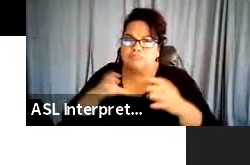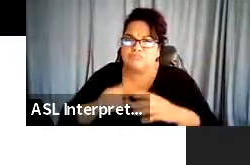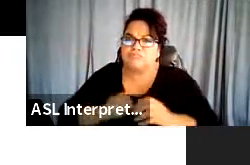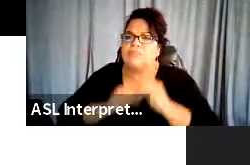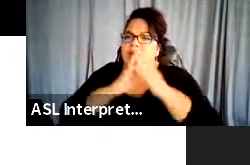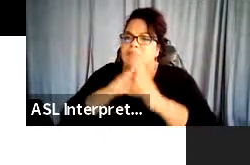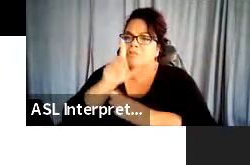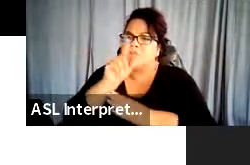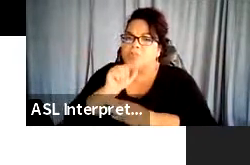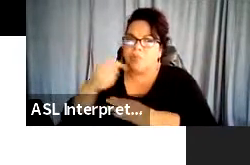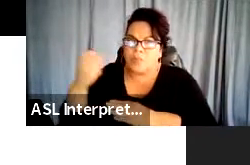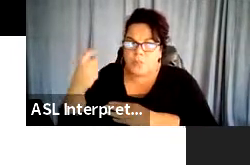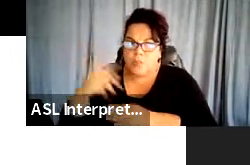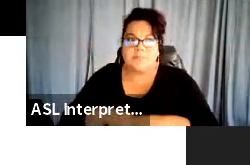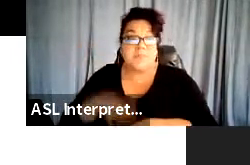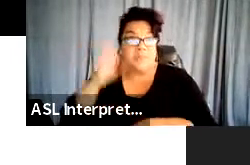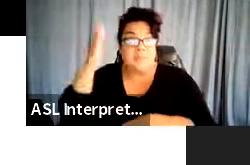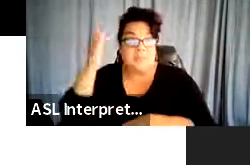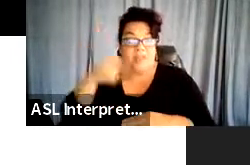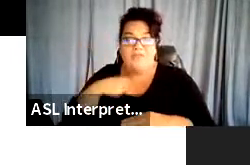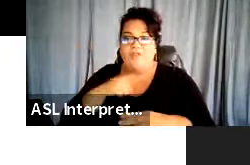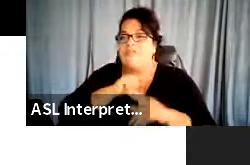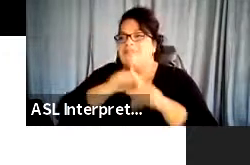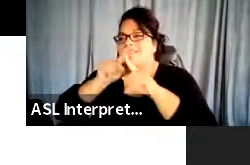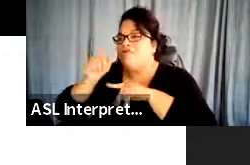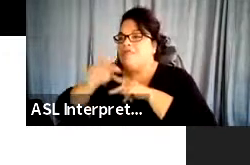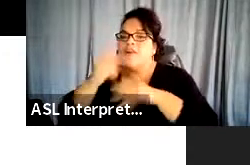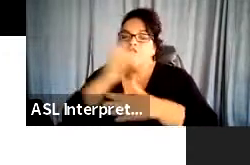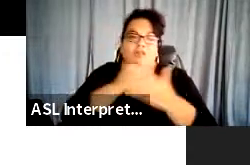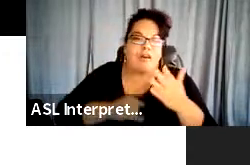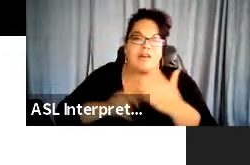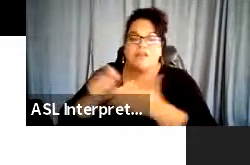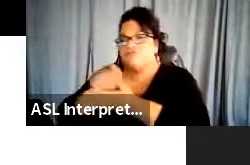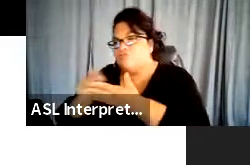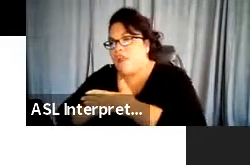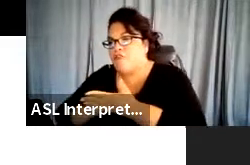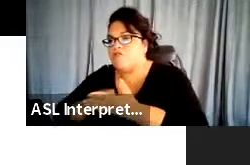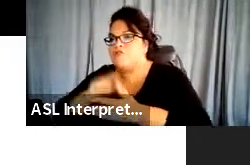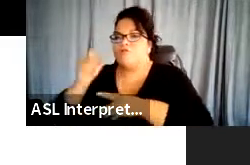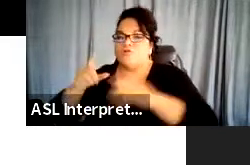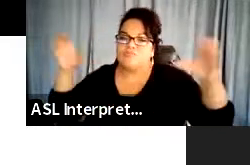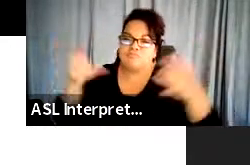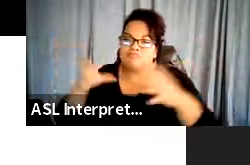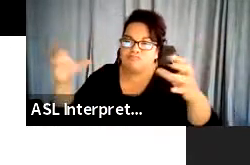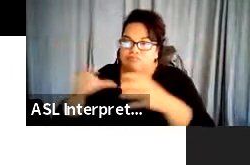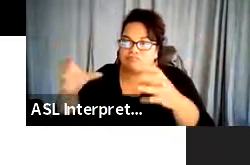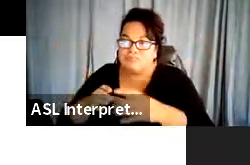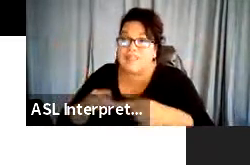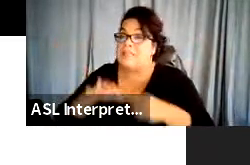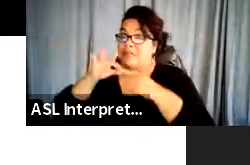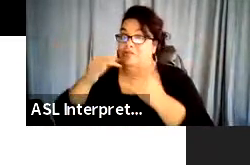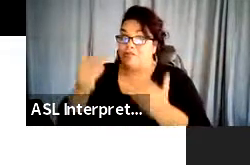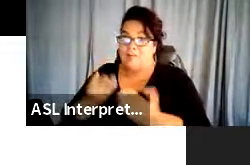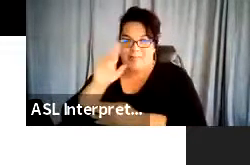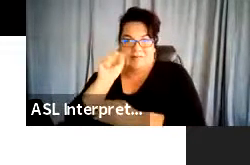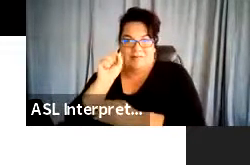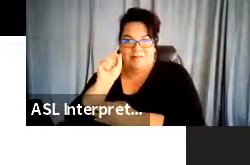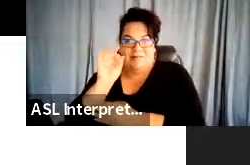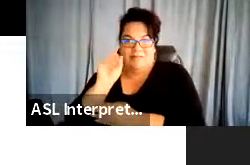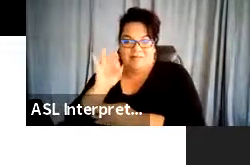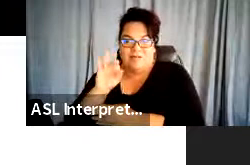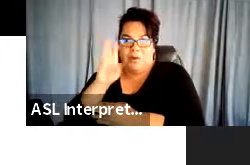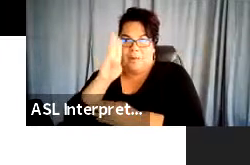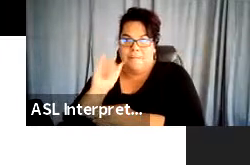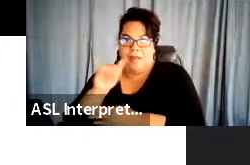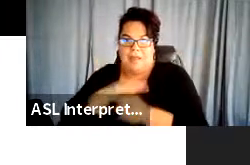from around the world, but especially the Bay Area. It's typically held as a one-day event at